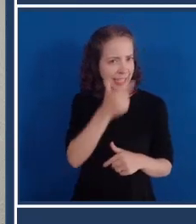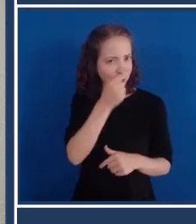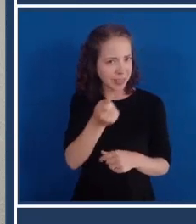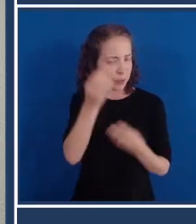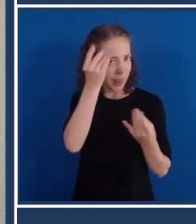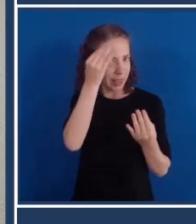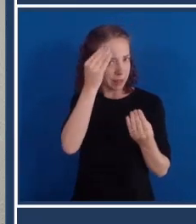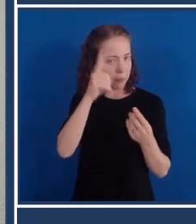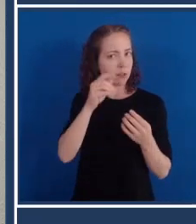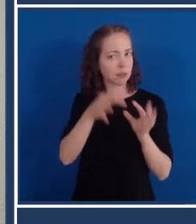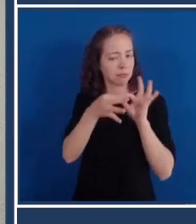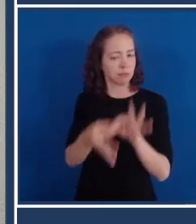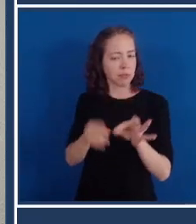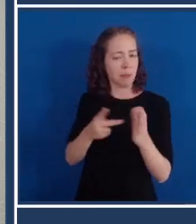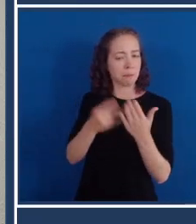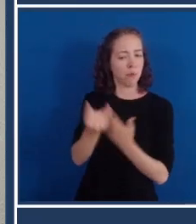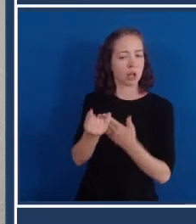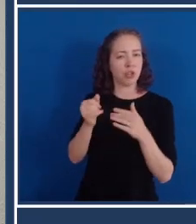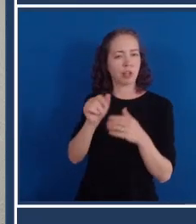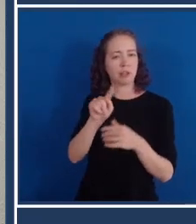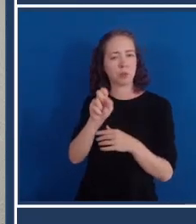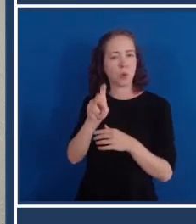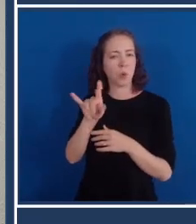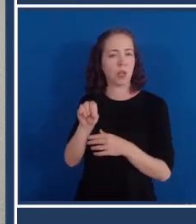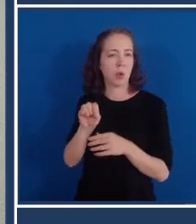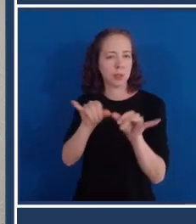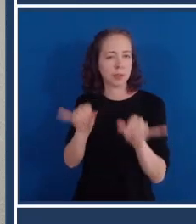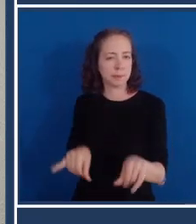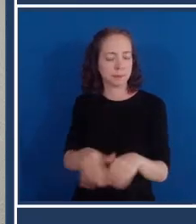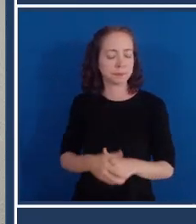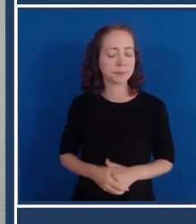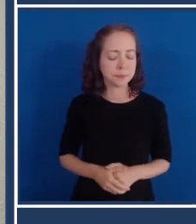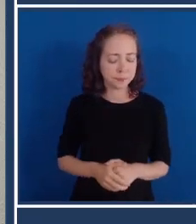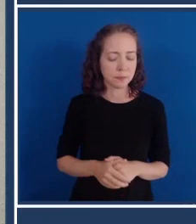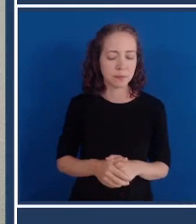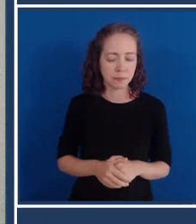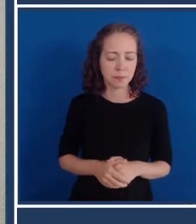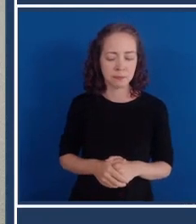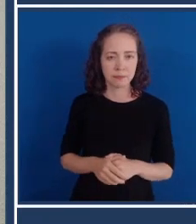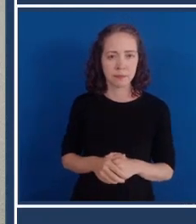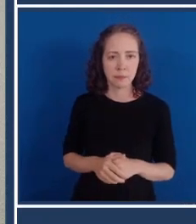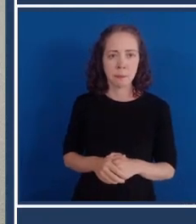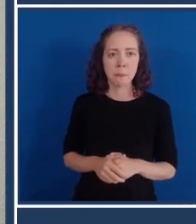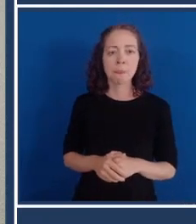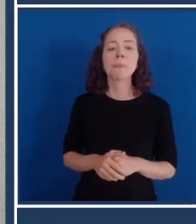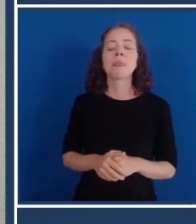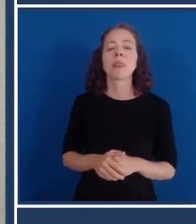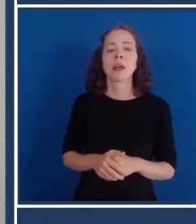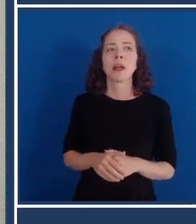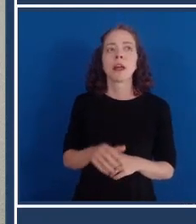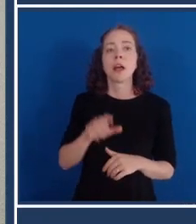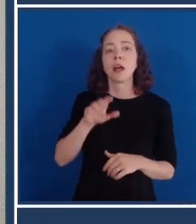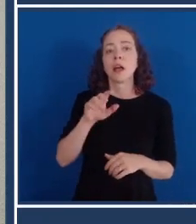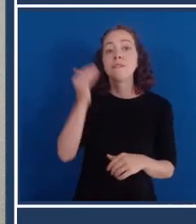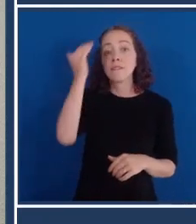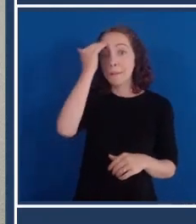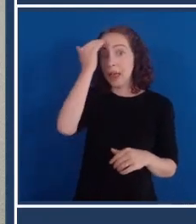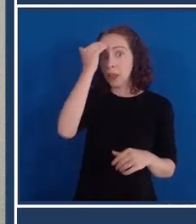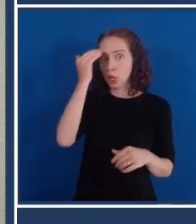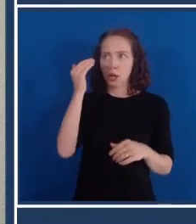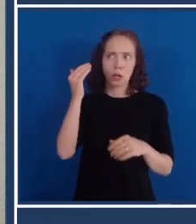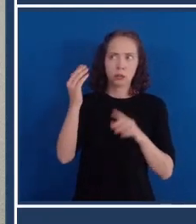Theo helped to develop. The familiar stranger scenario requires that the system needs